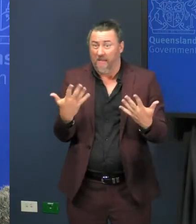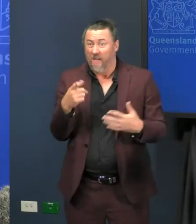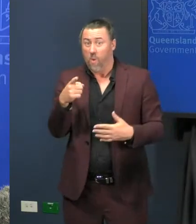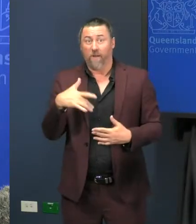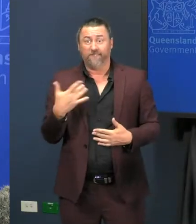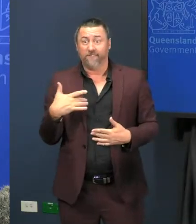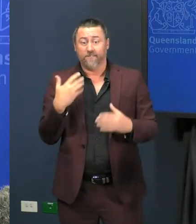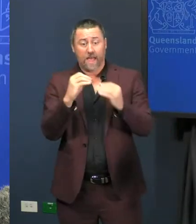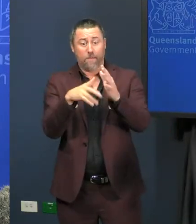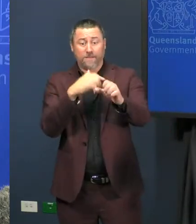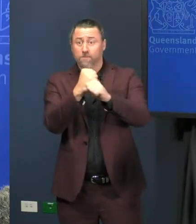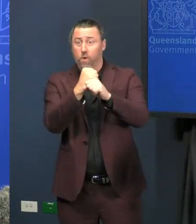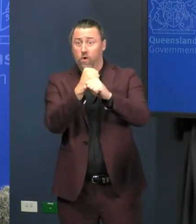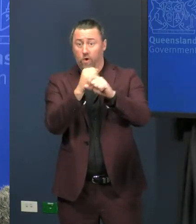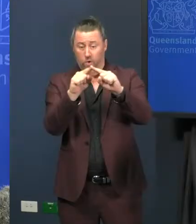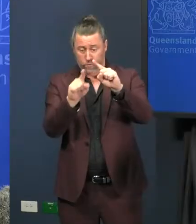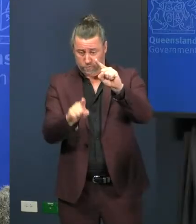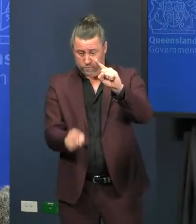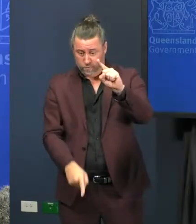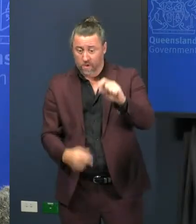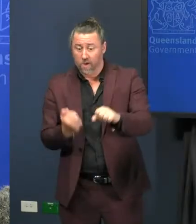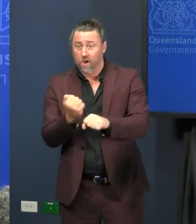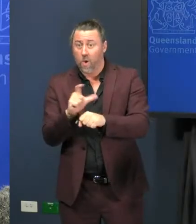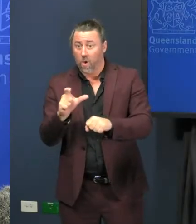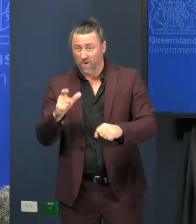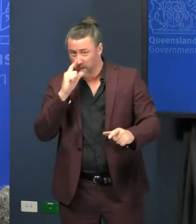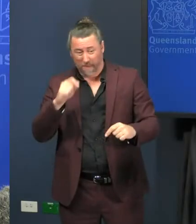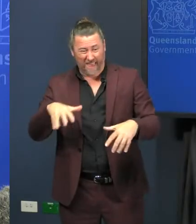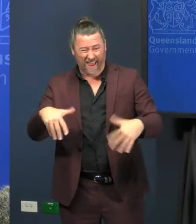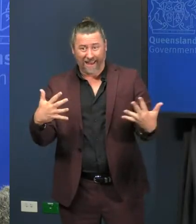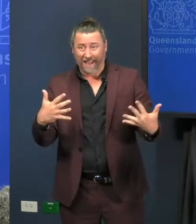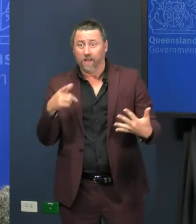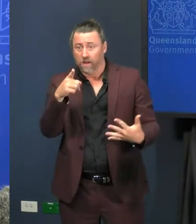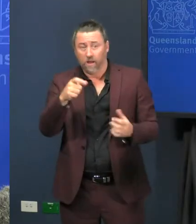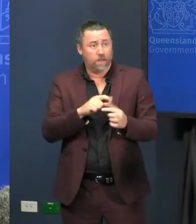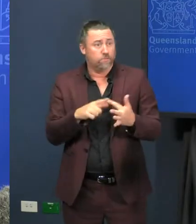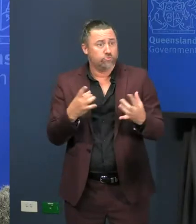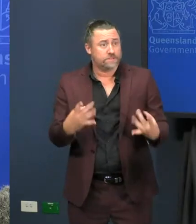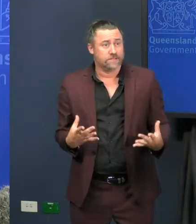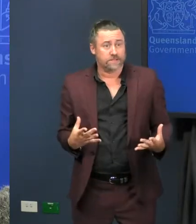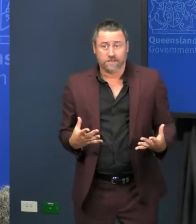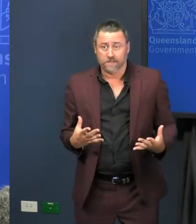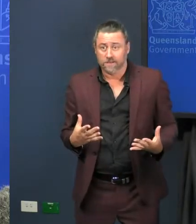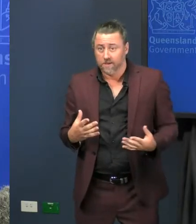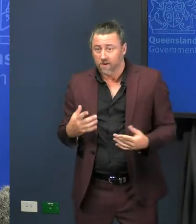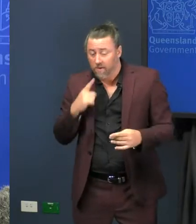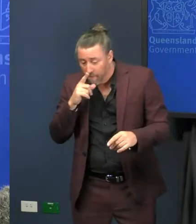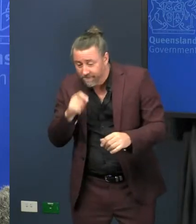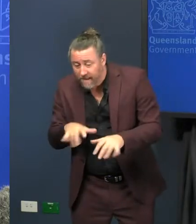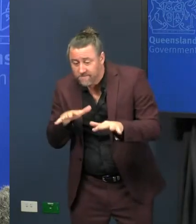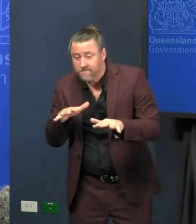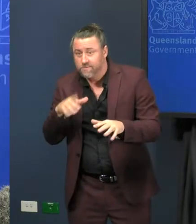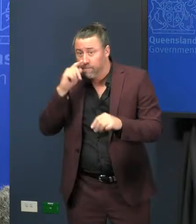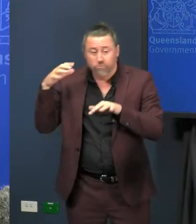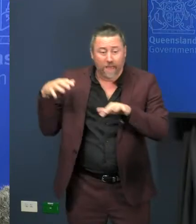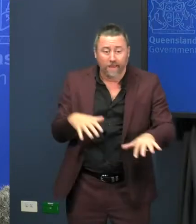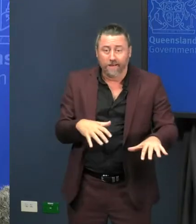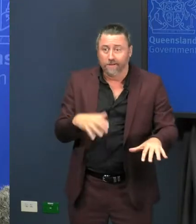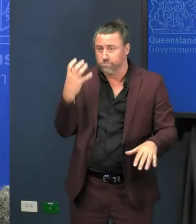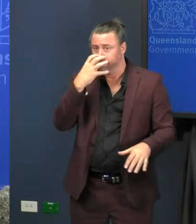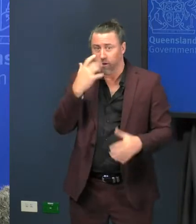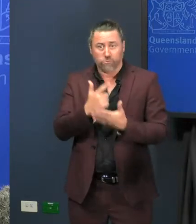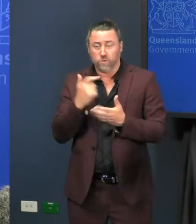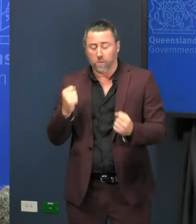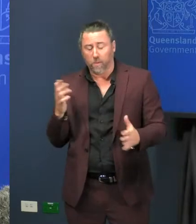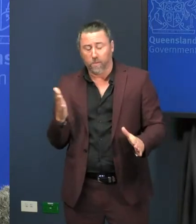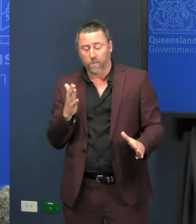aware that we may see significant winds, coastal inundation, intense rainfall and flooding. The Bureau will